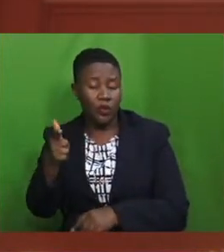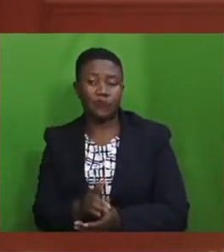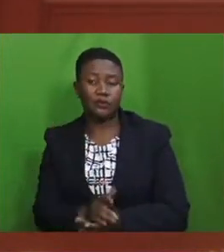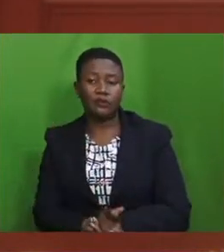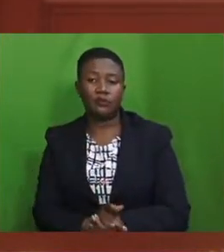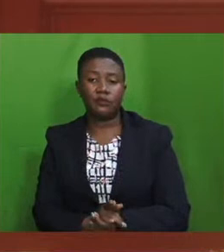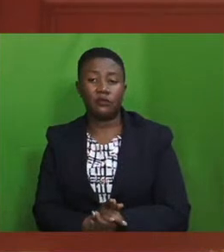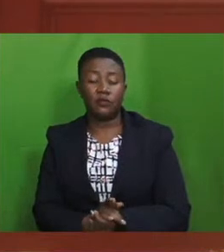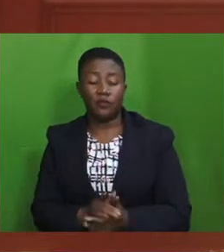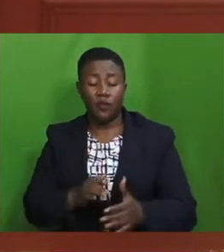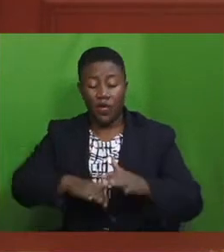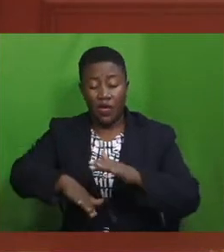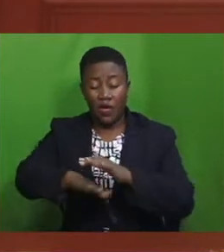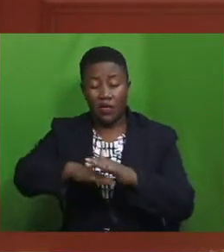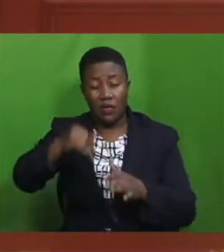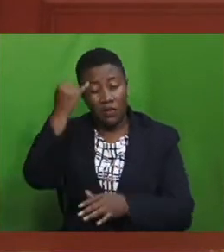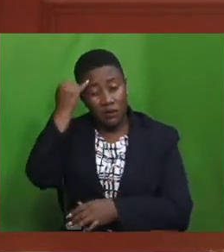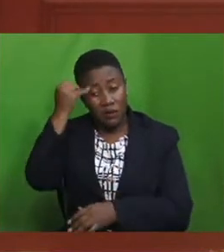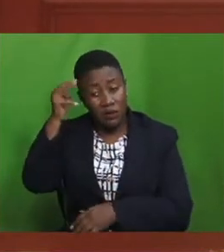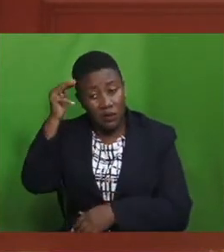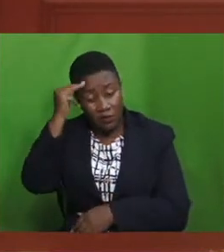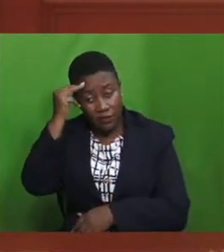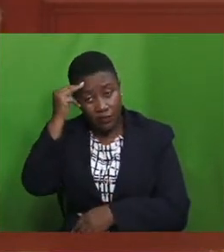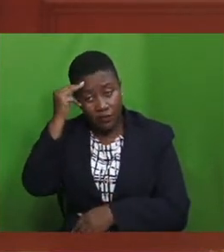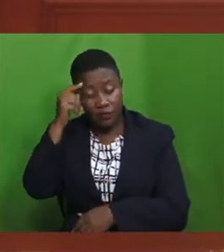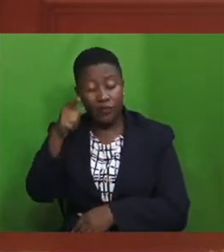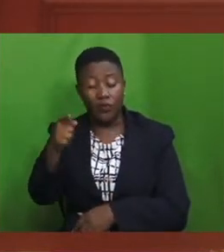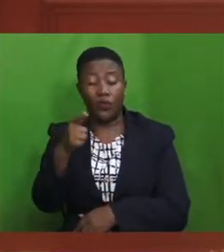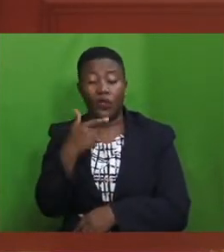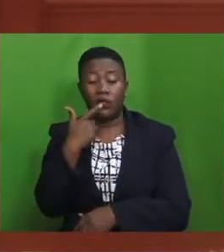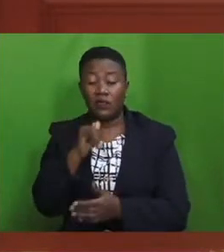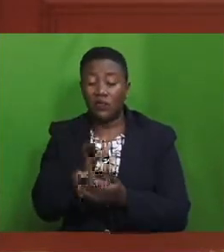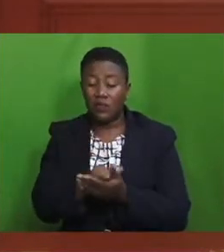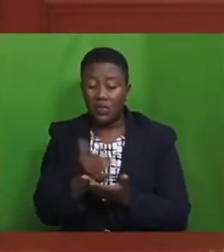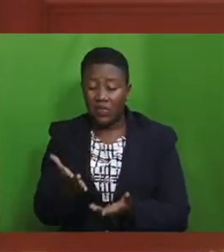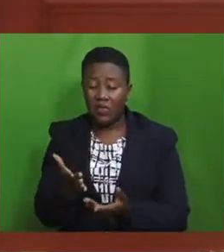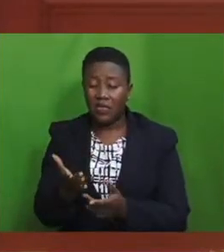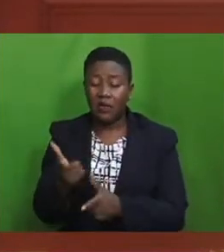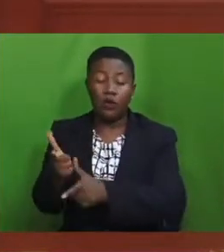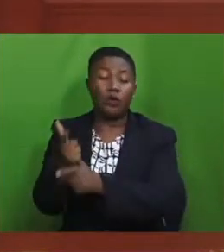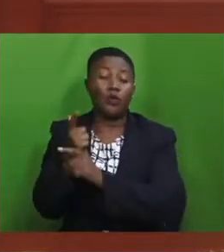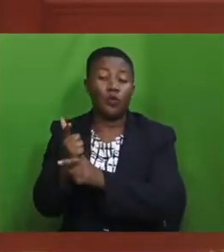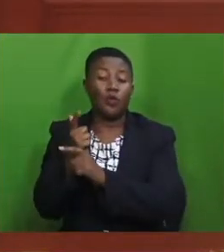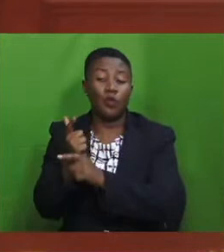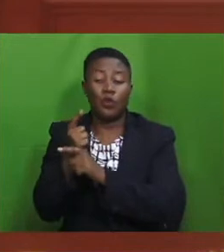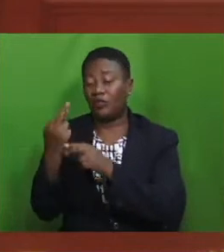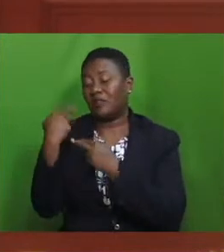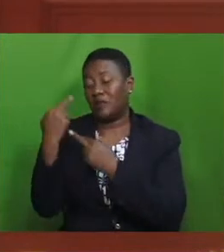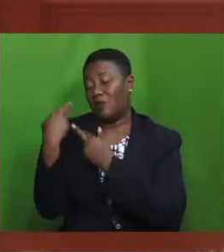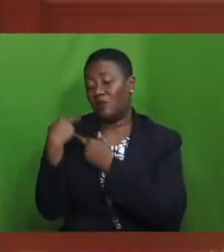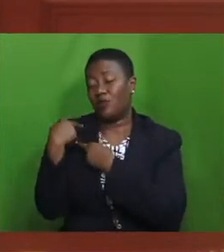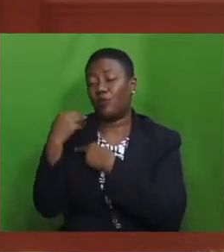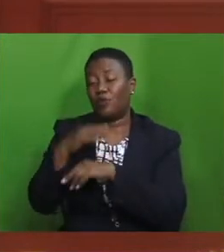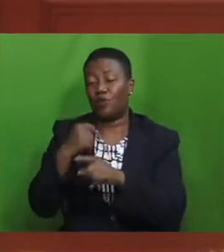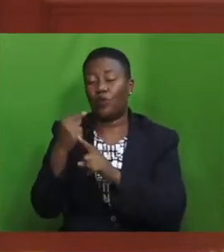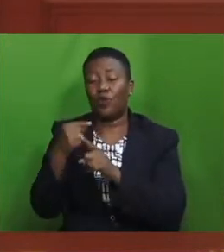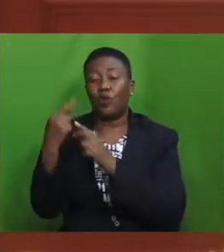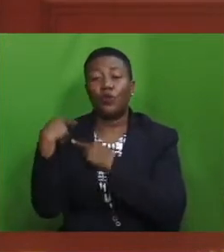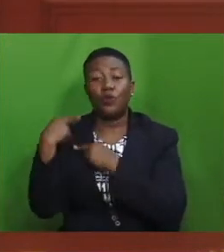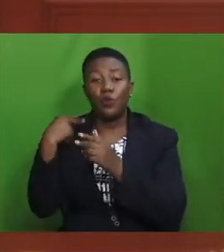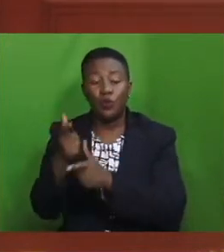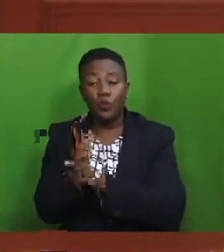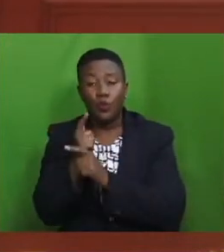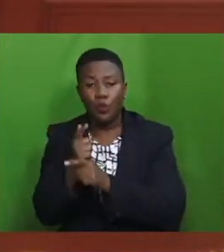Under President Mahama, you said responsible borrowing. Where is your responsible borrowing? Where you borrowed for COVID and you can account